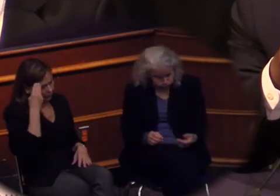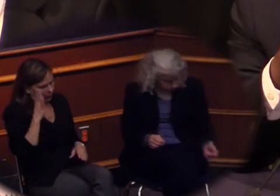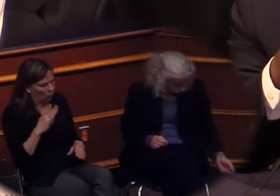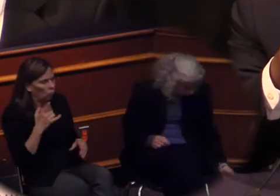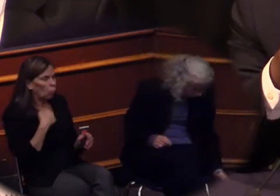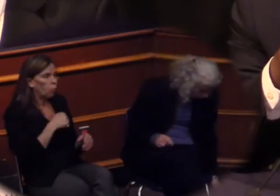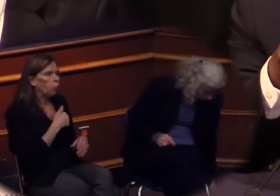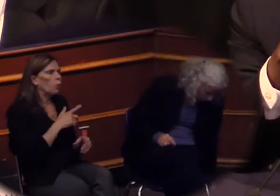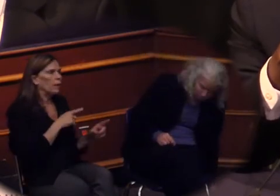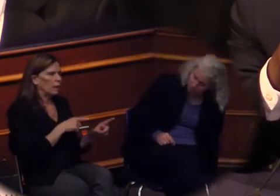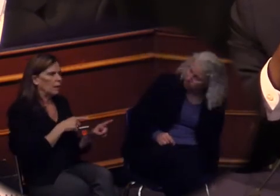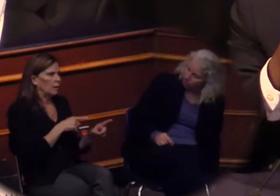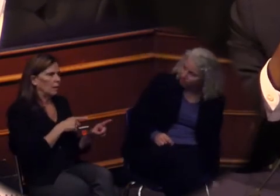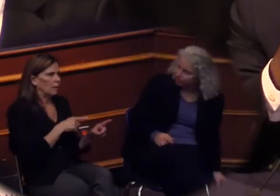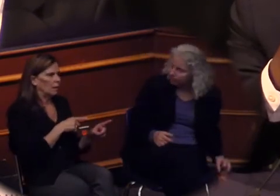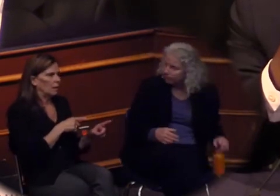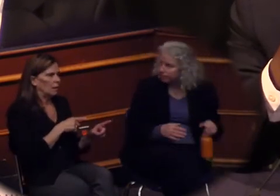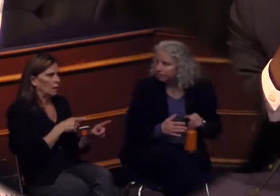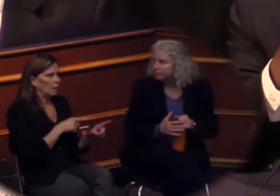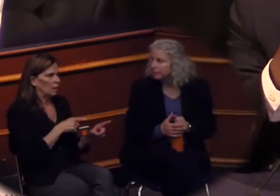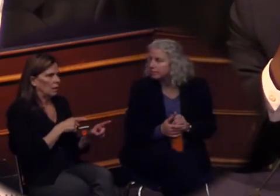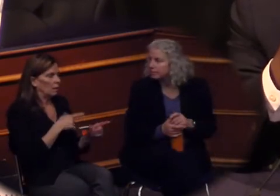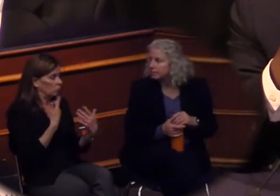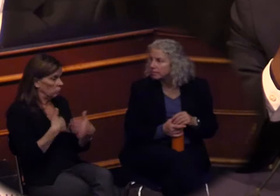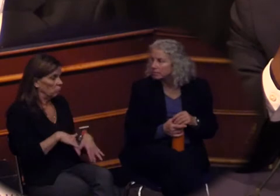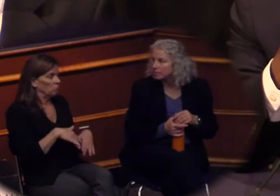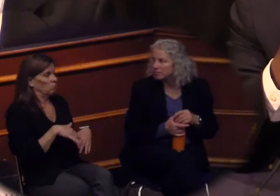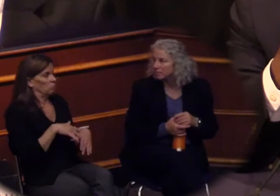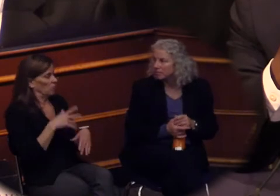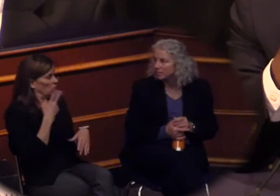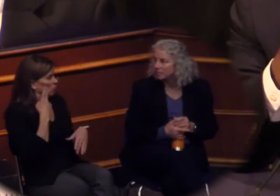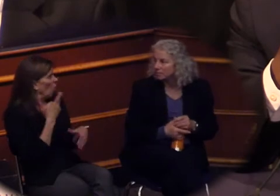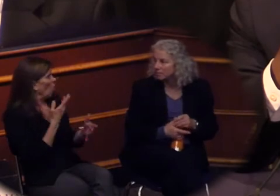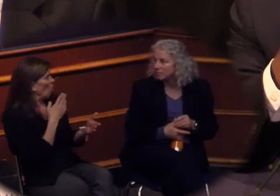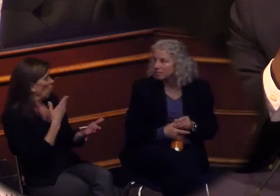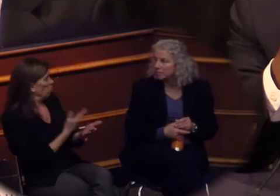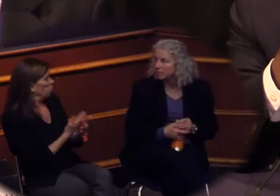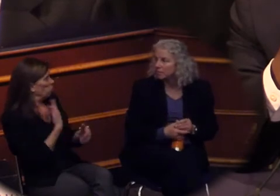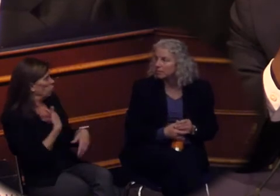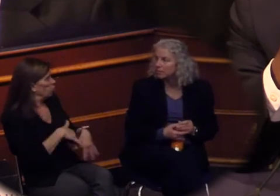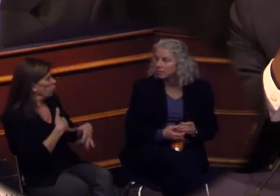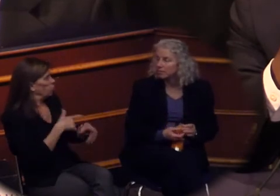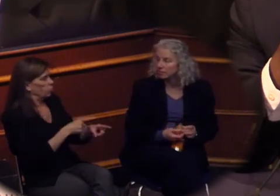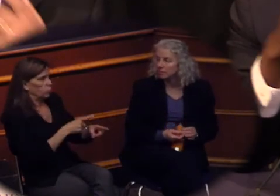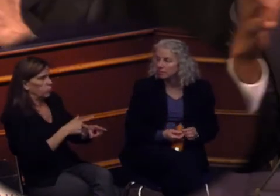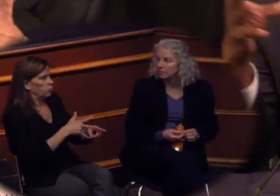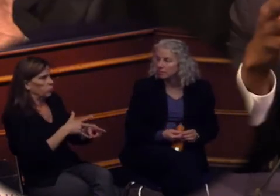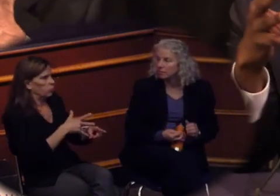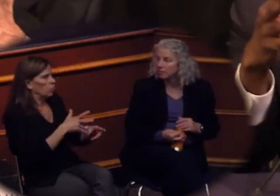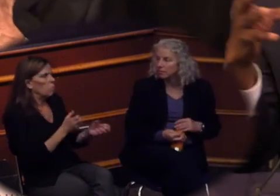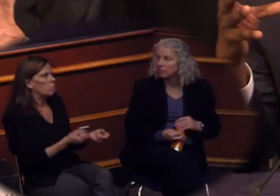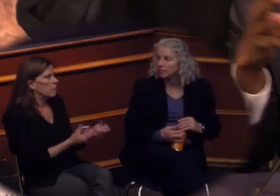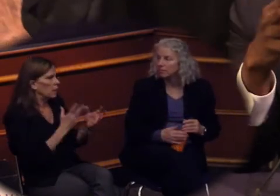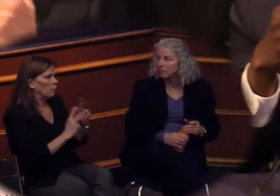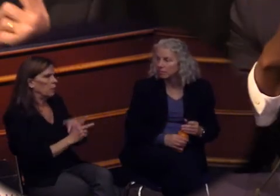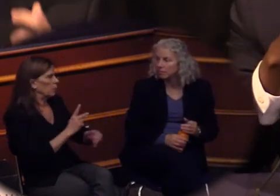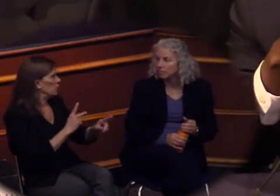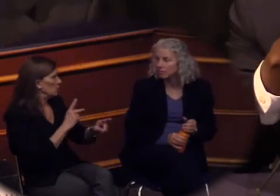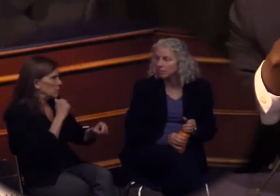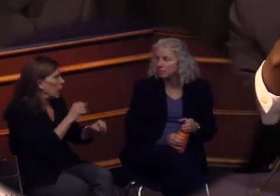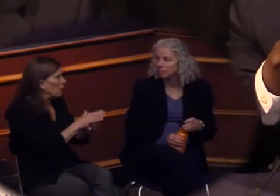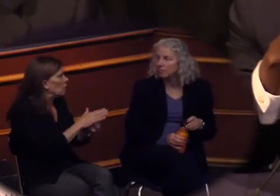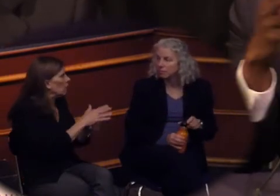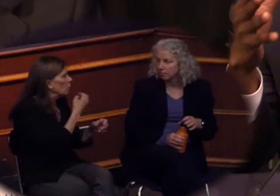the high level of food insecurity in the first four years of my term. What I did was I centralized